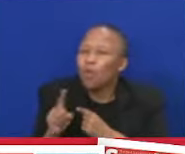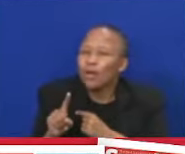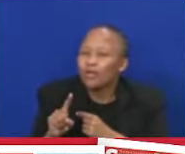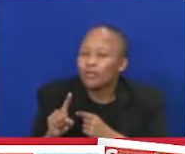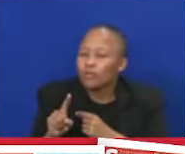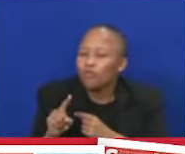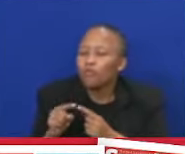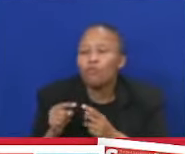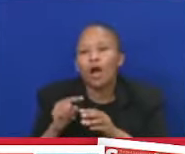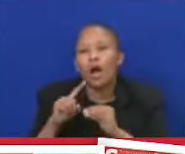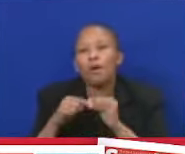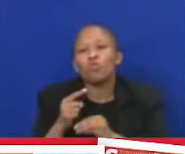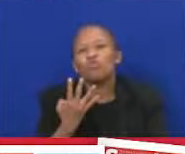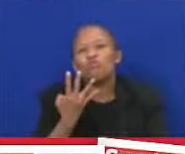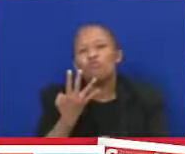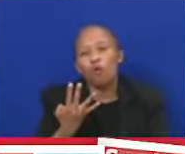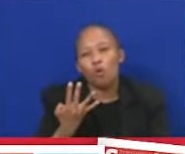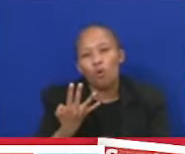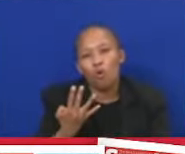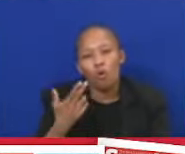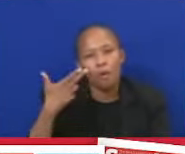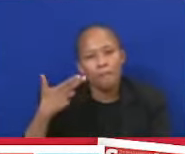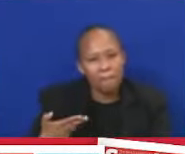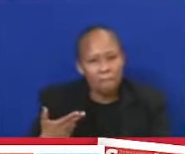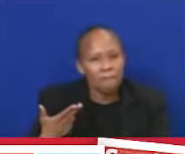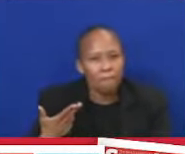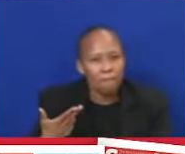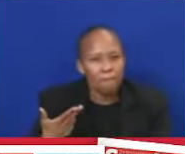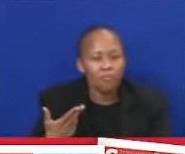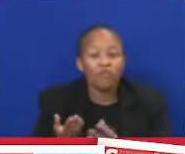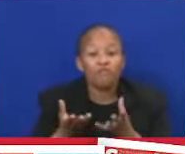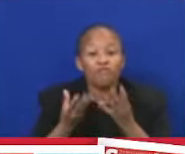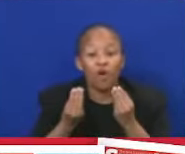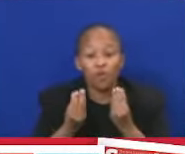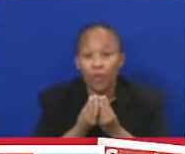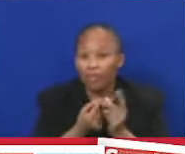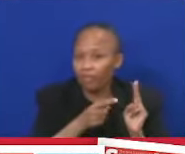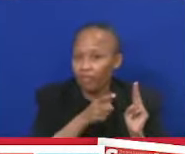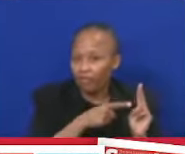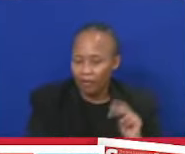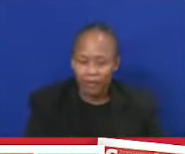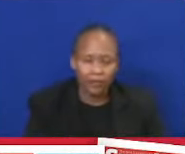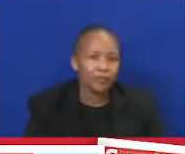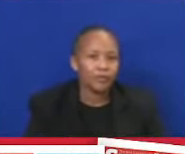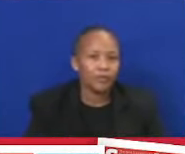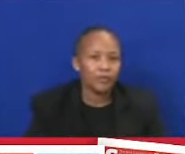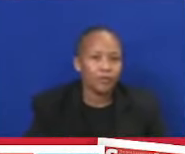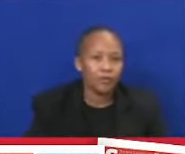I requested the forensic experts